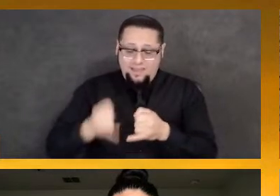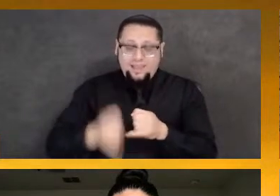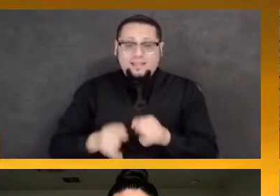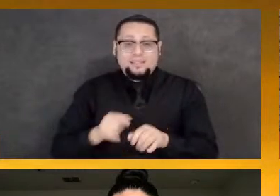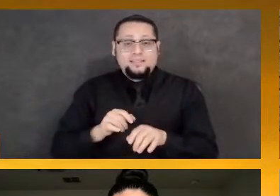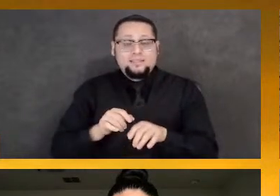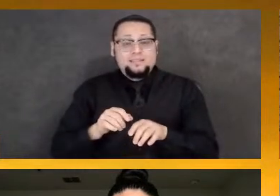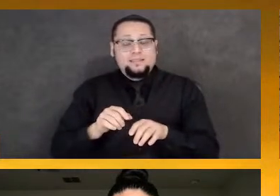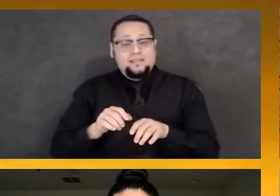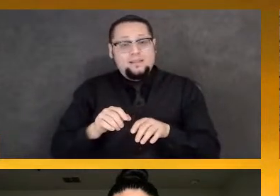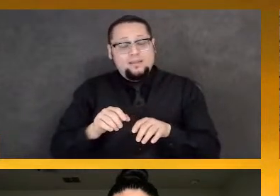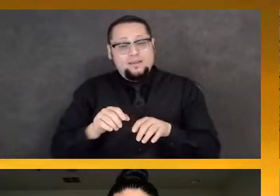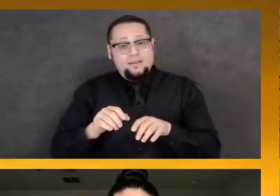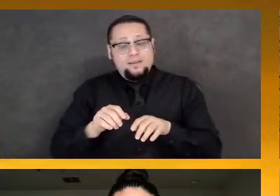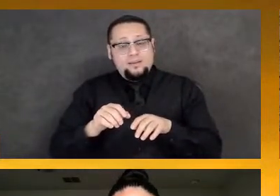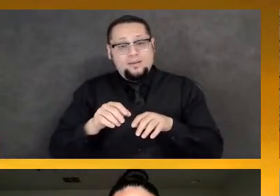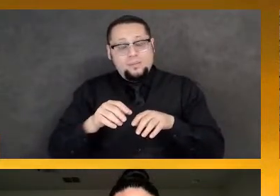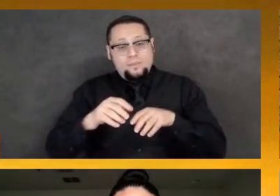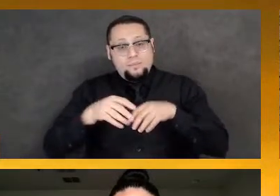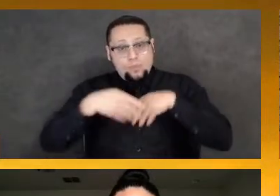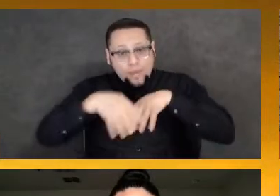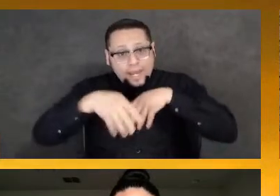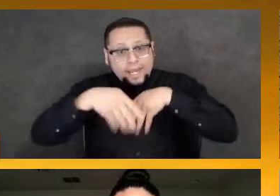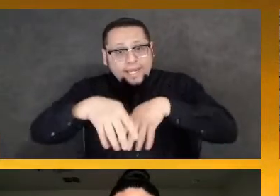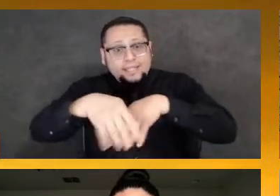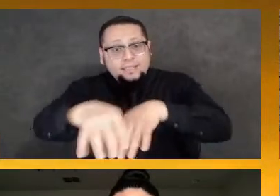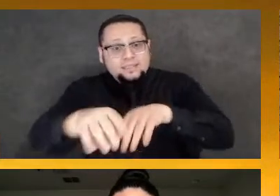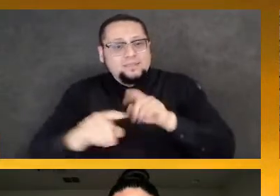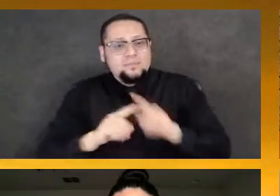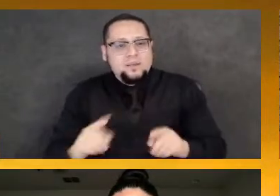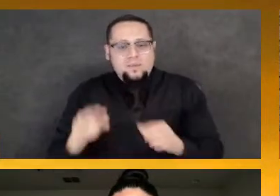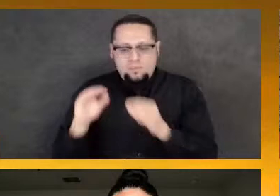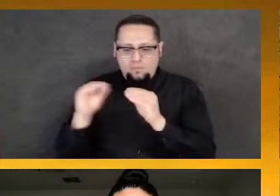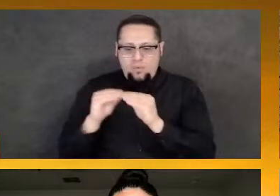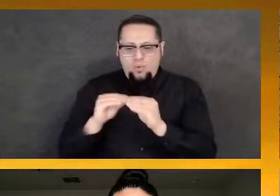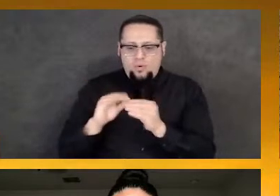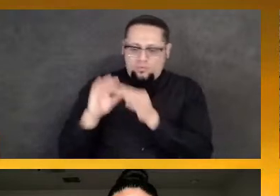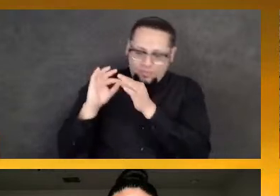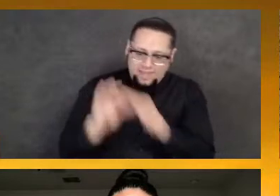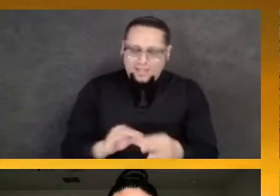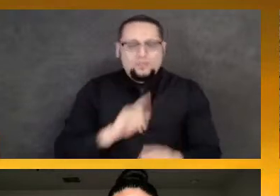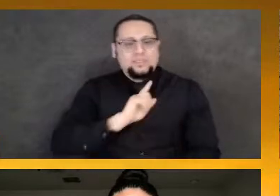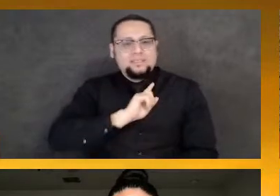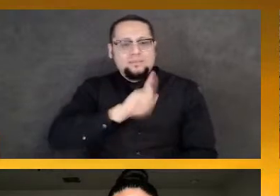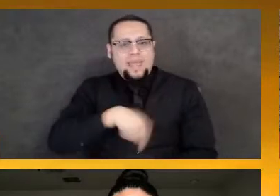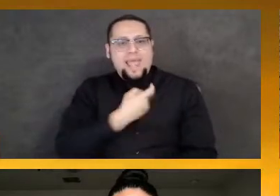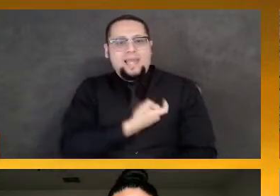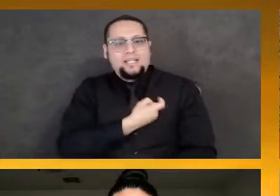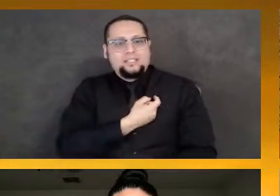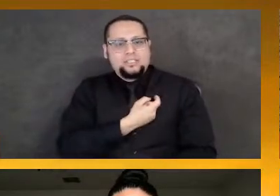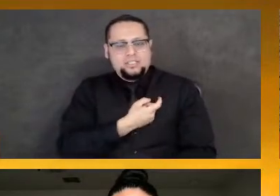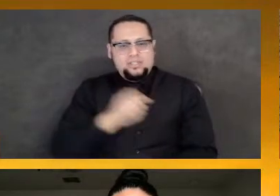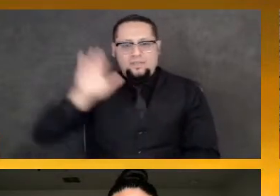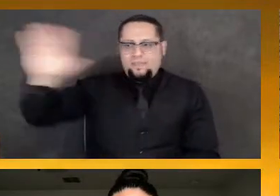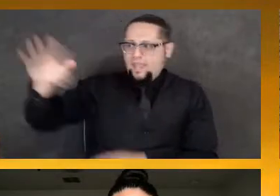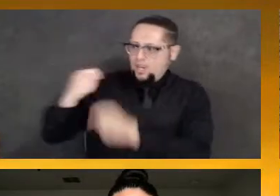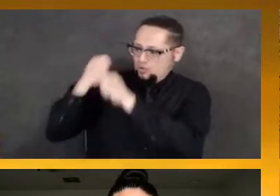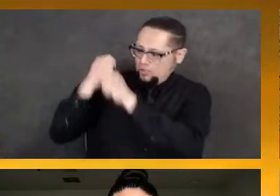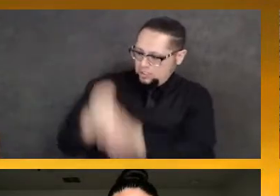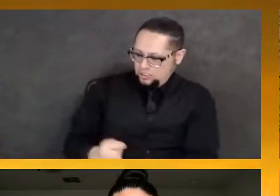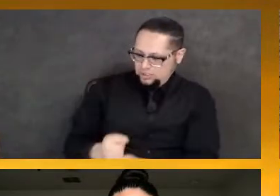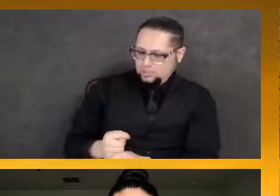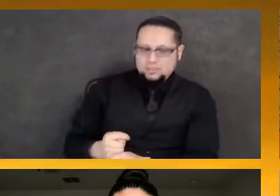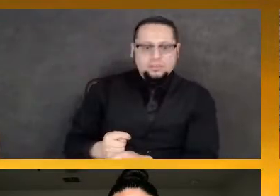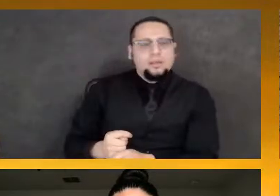those parades are very colonial and bring up more of the Spanish monarchy and all that rather than people who are